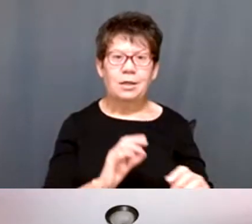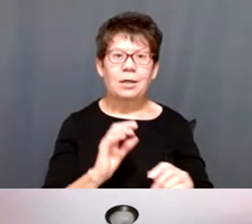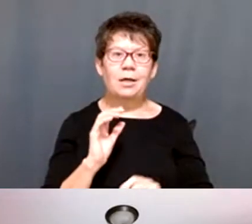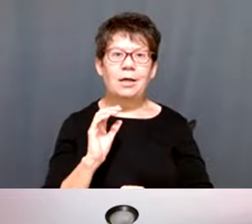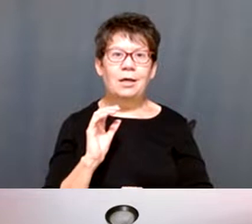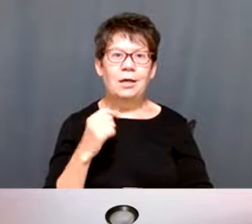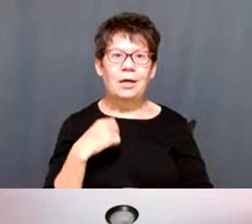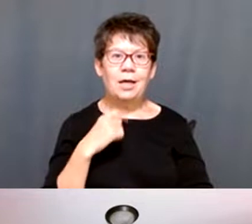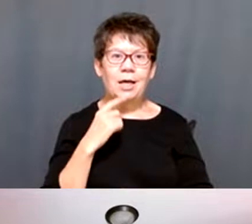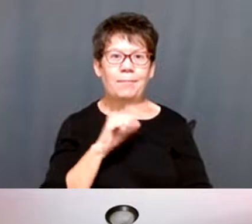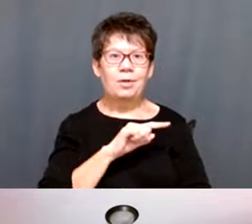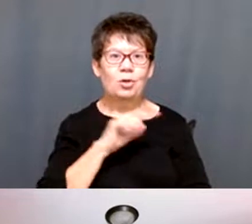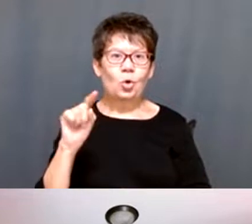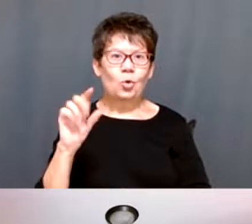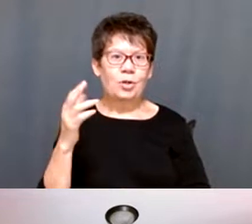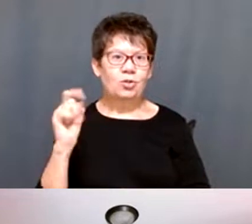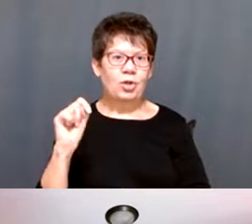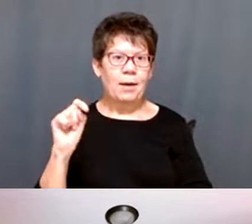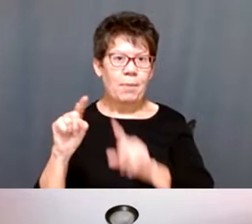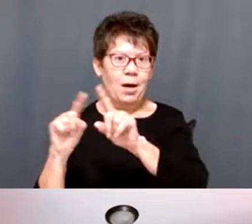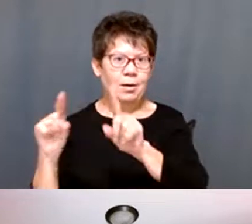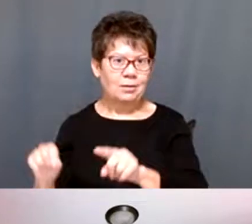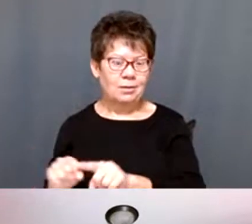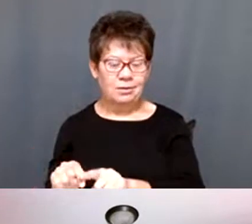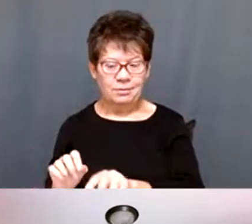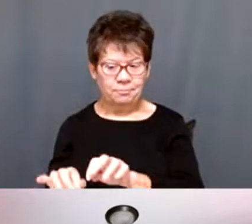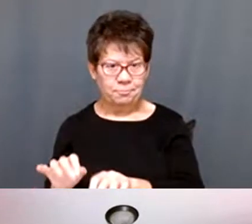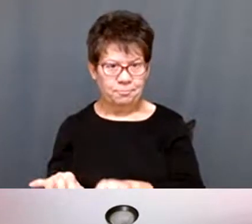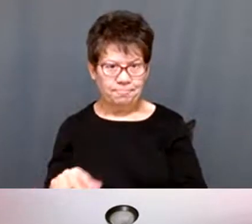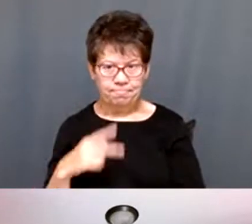I'm going to go to the chat box.